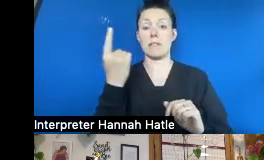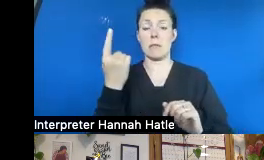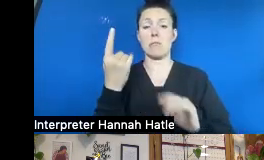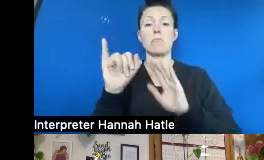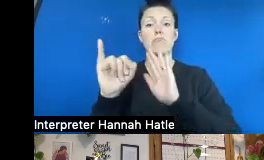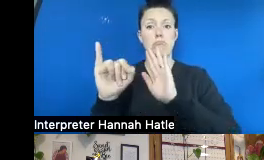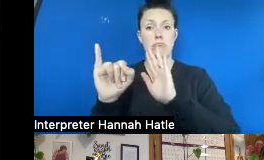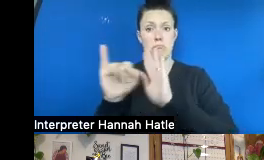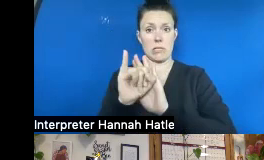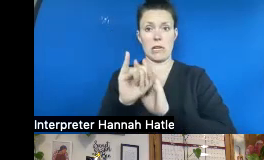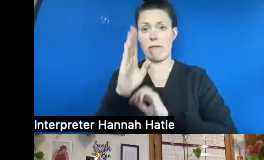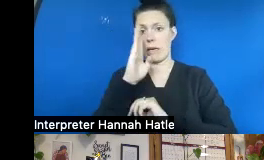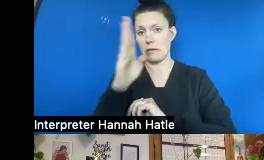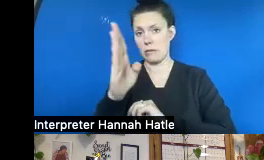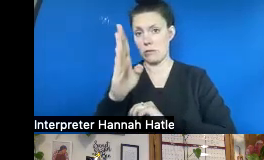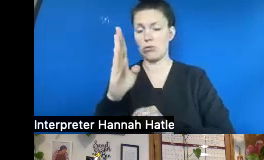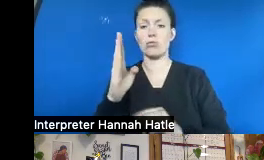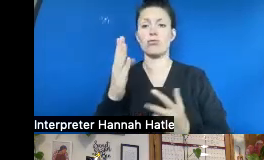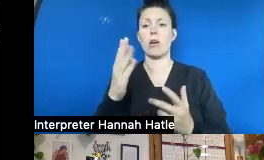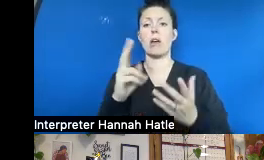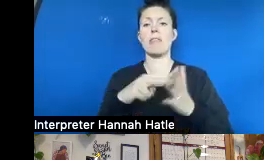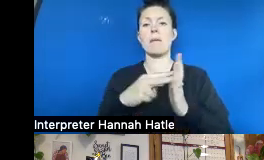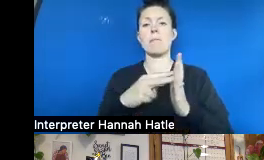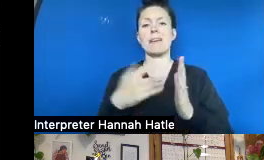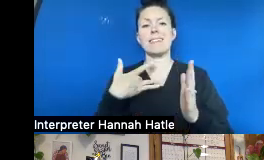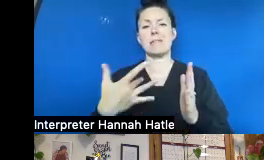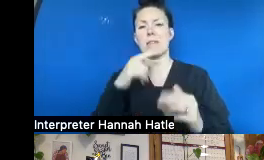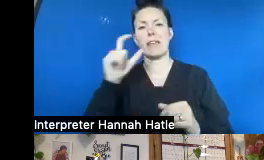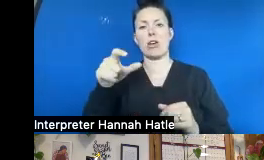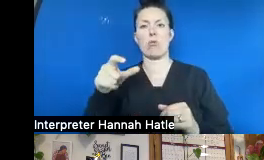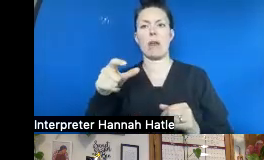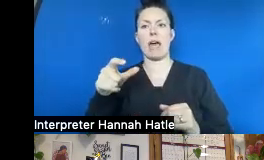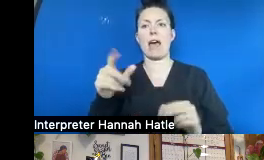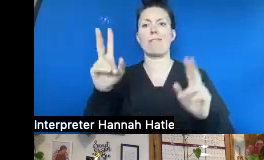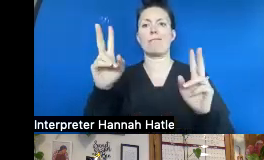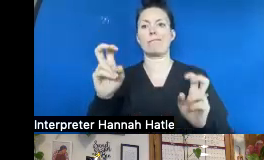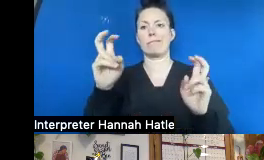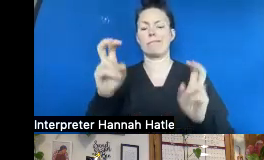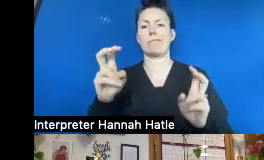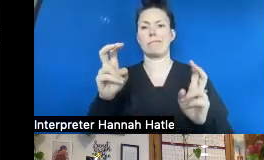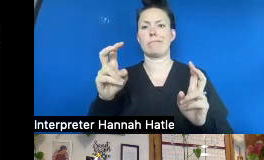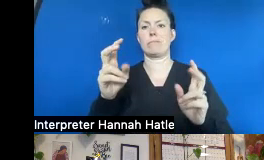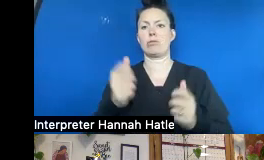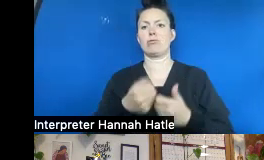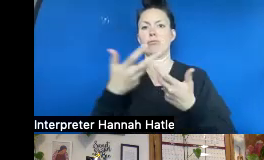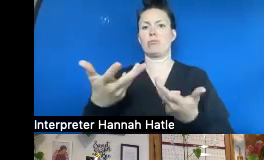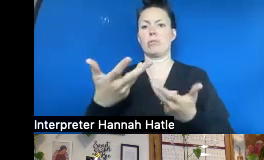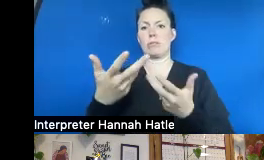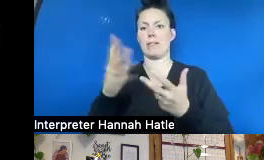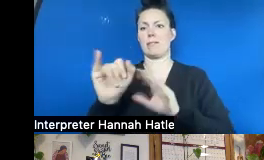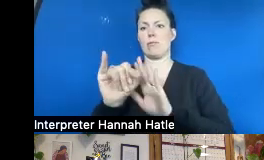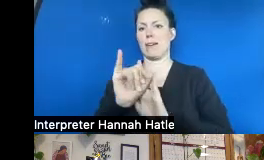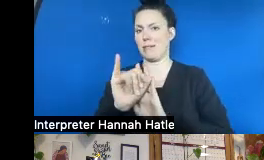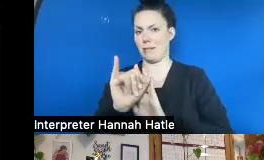as straight or heterosexual, like they don't often have to come out, or if there isn't the need to feel like they have to come out and put this out there. I